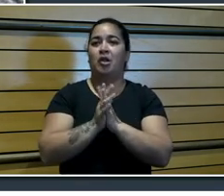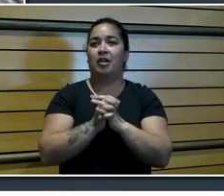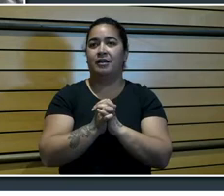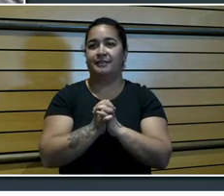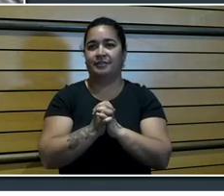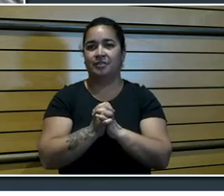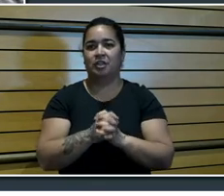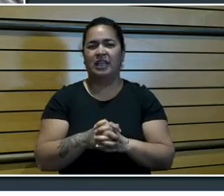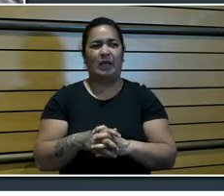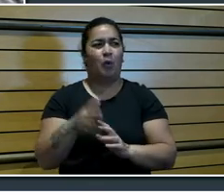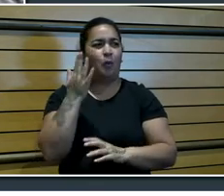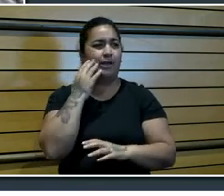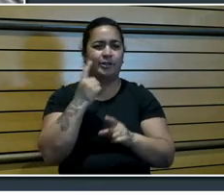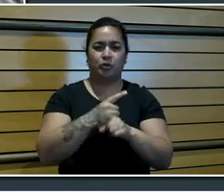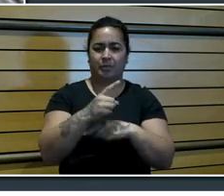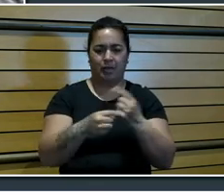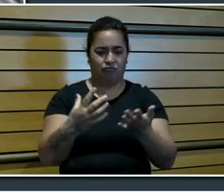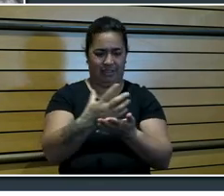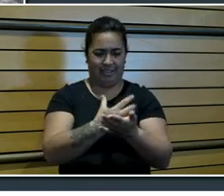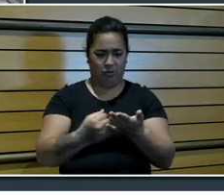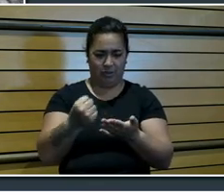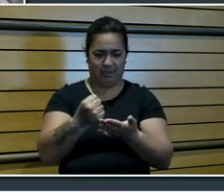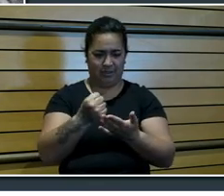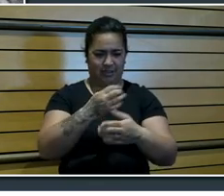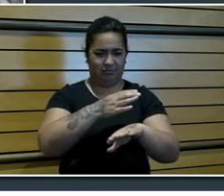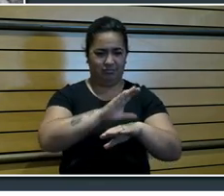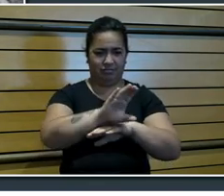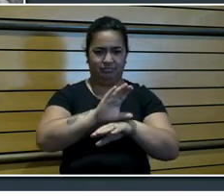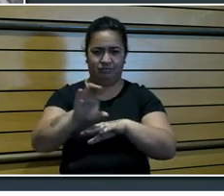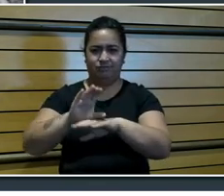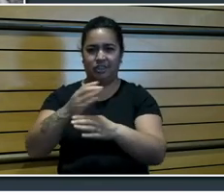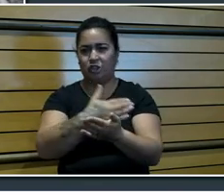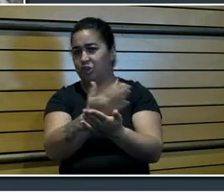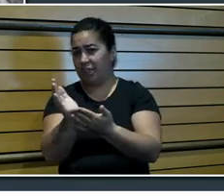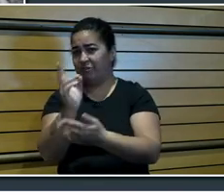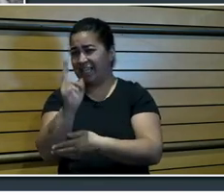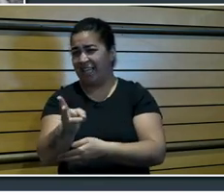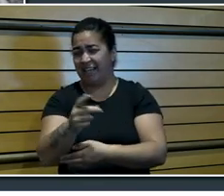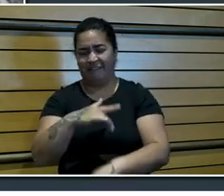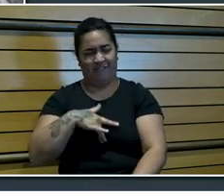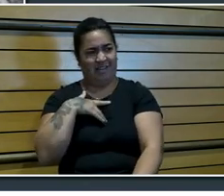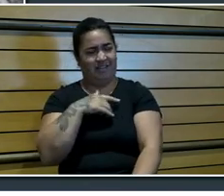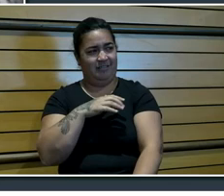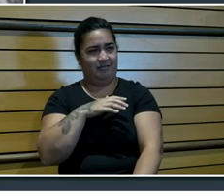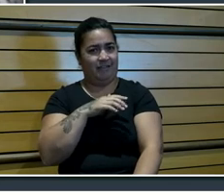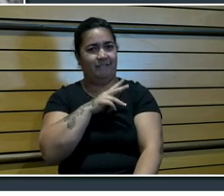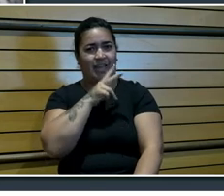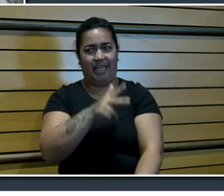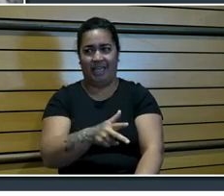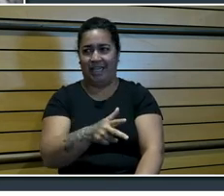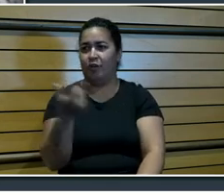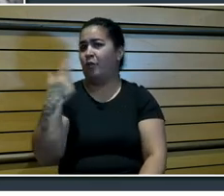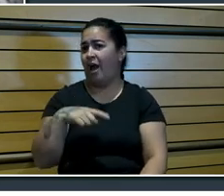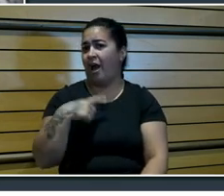a redistribution of resources in terms of power is kind of funny, because what that then suggests is